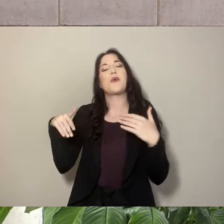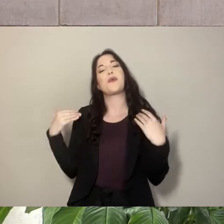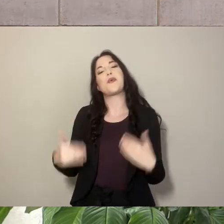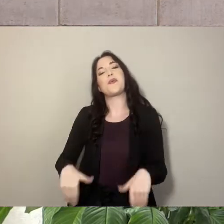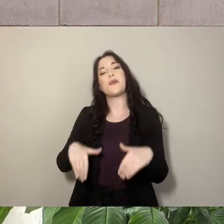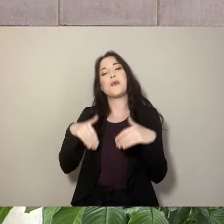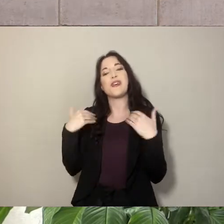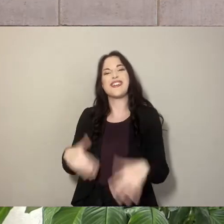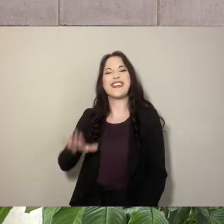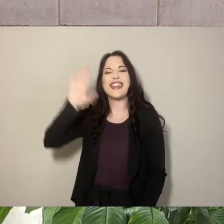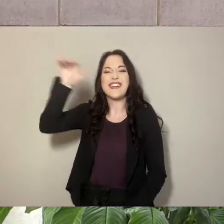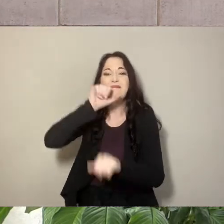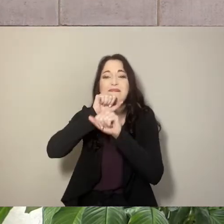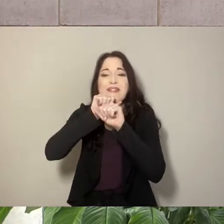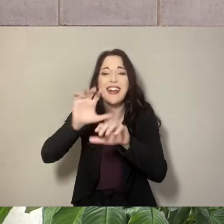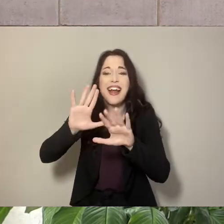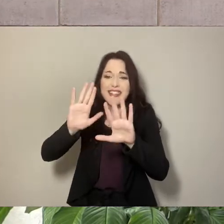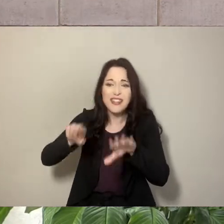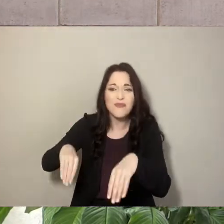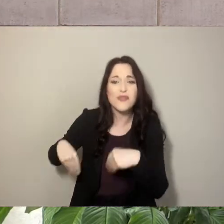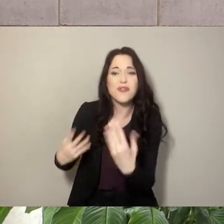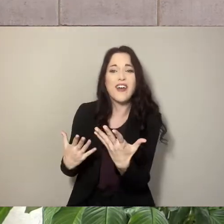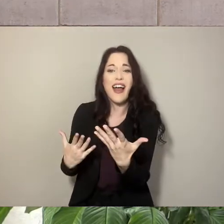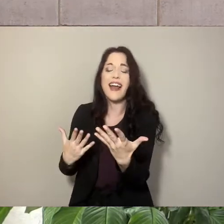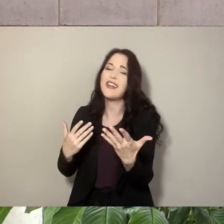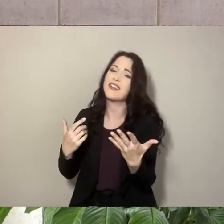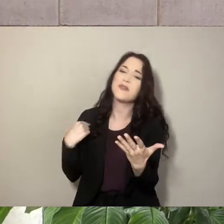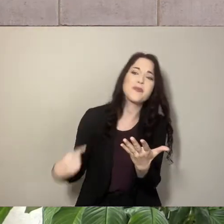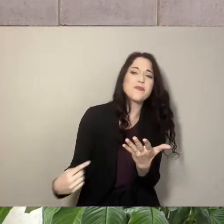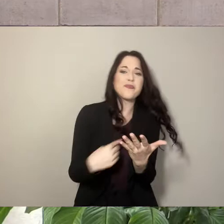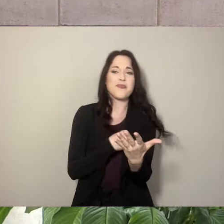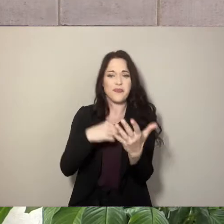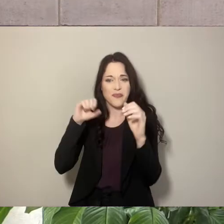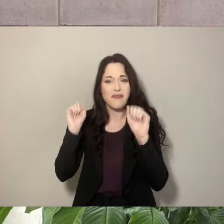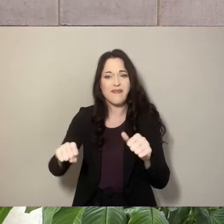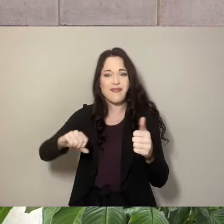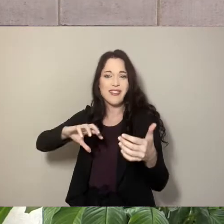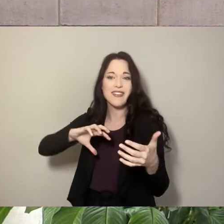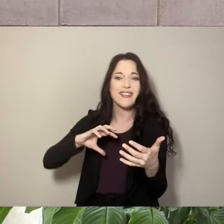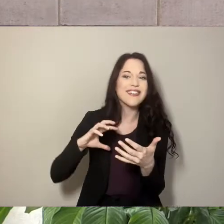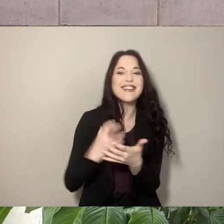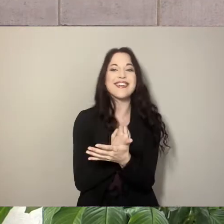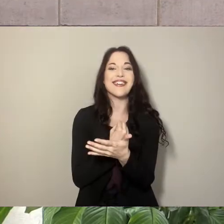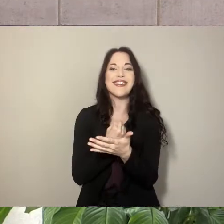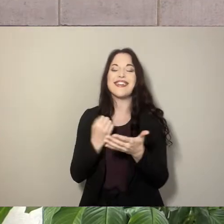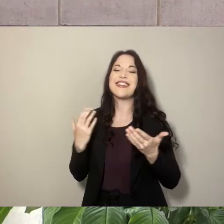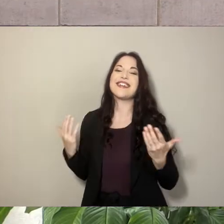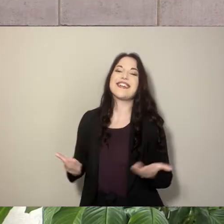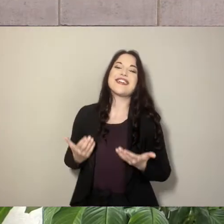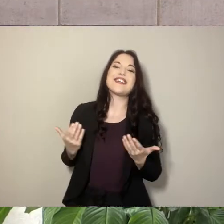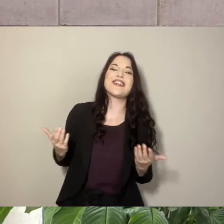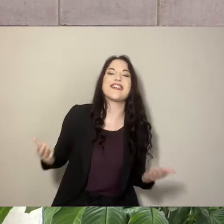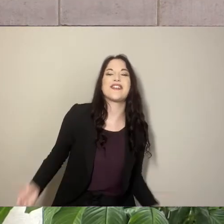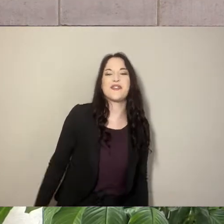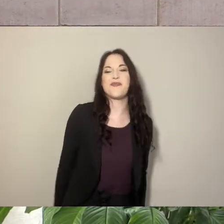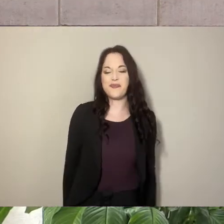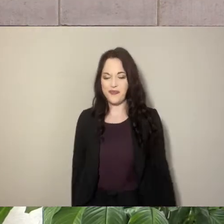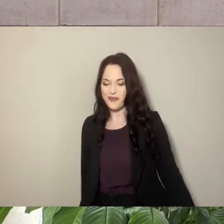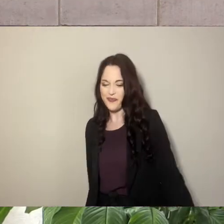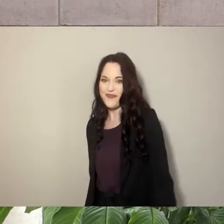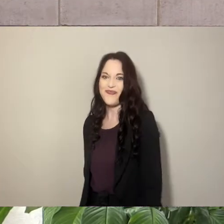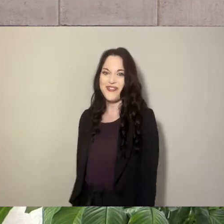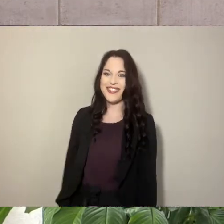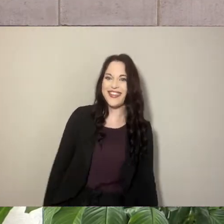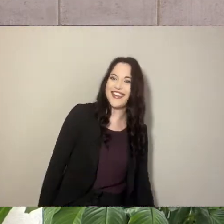atmosphere. A blessing from the Lord is here. A blessing from the Lord is here. All